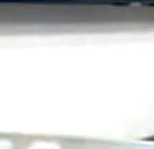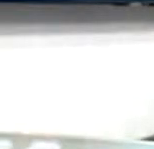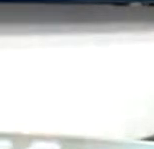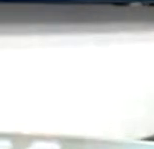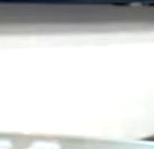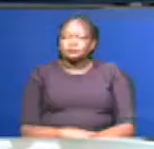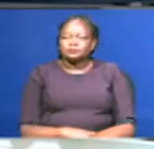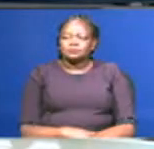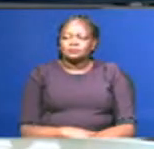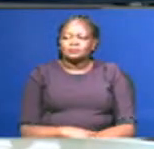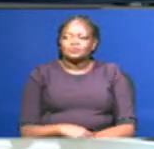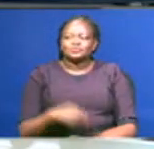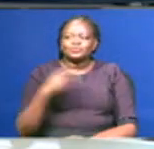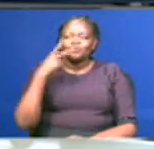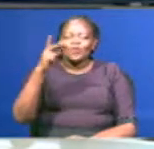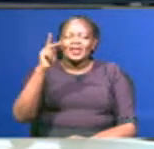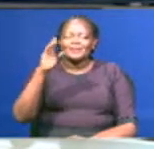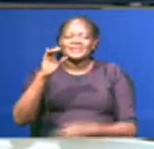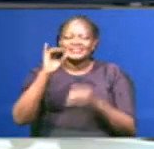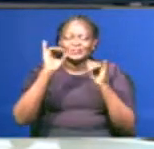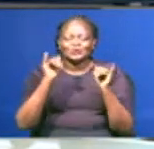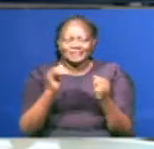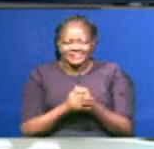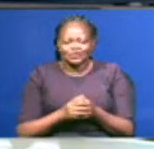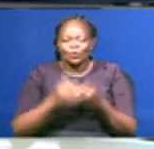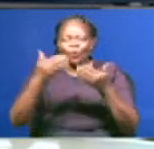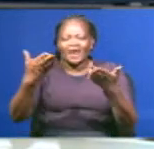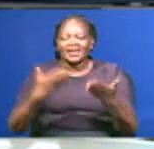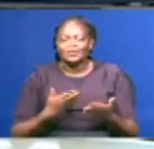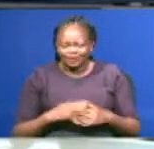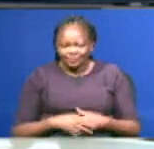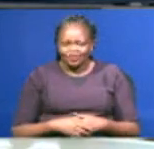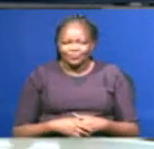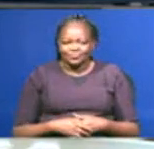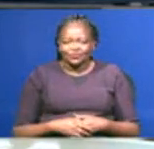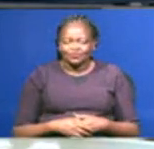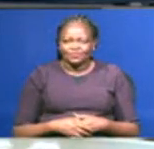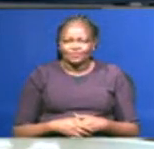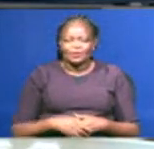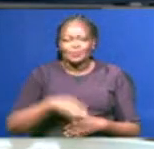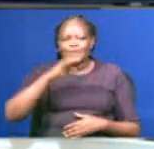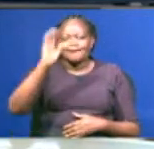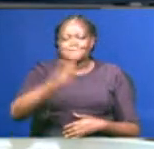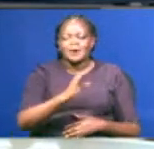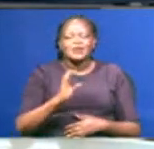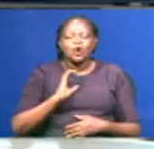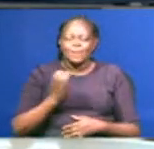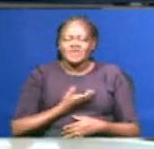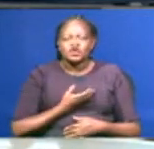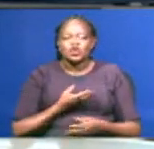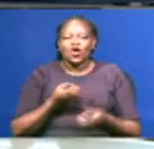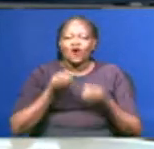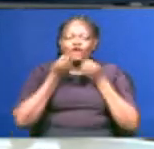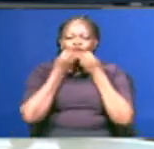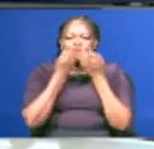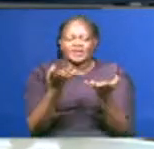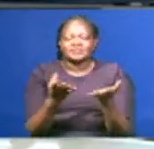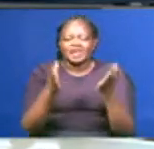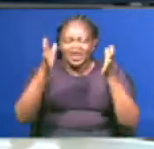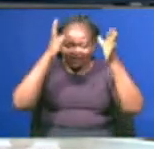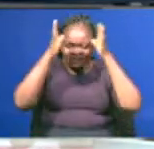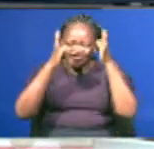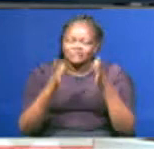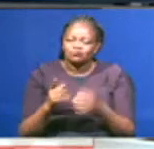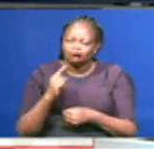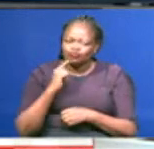You're watching KBC Prime Edition. Welcome back. Now, the Parliamentary Committee on Information and Innovation has called